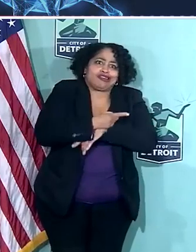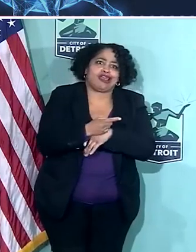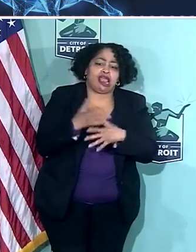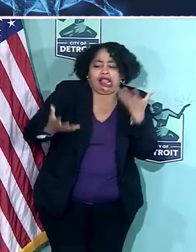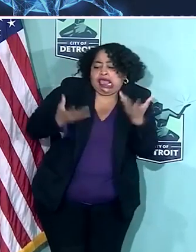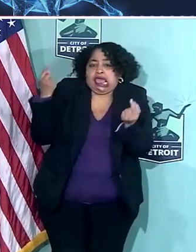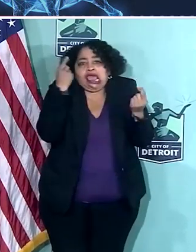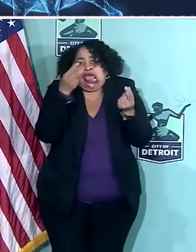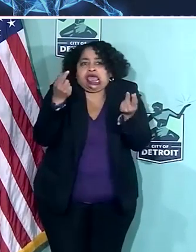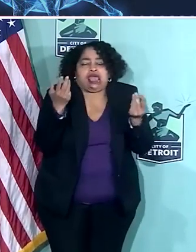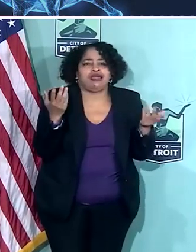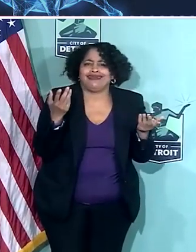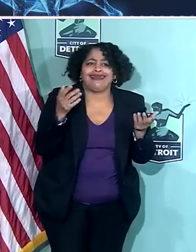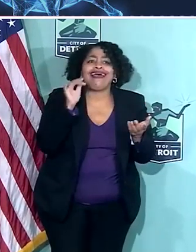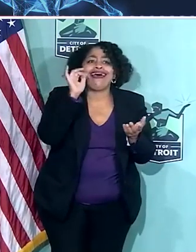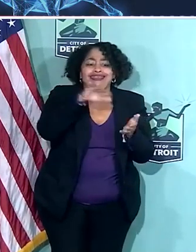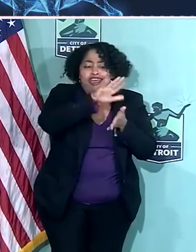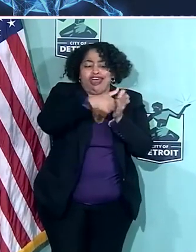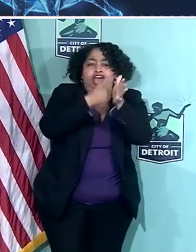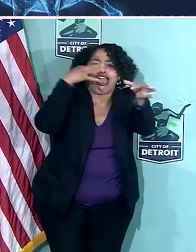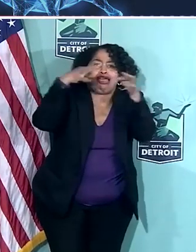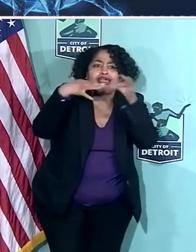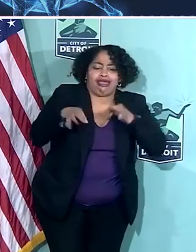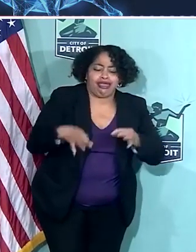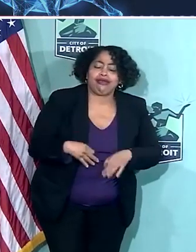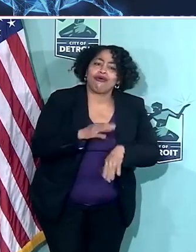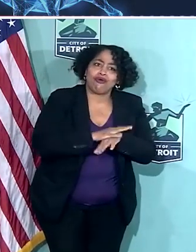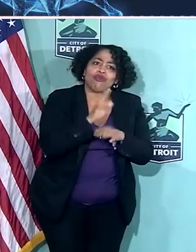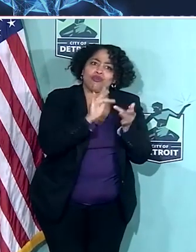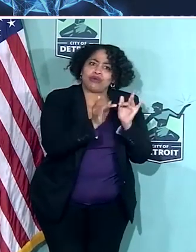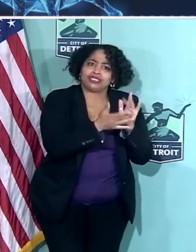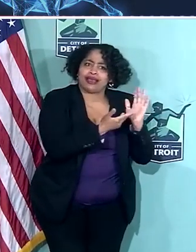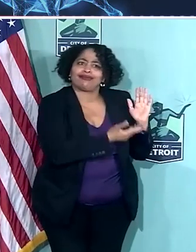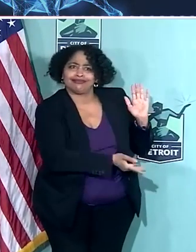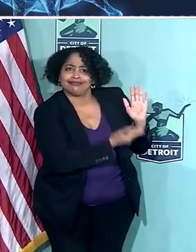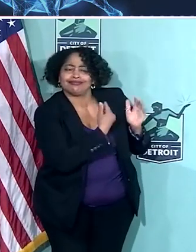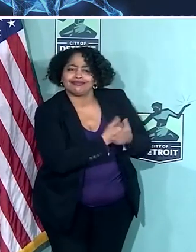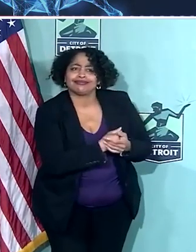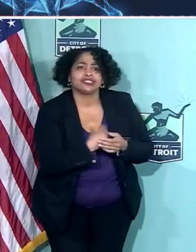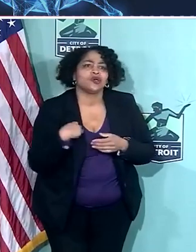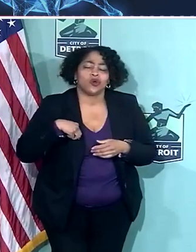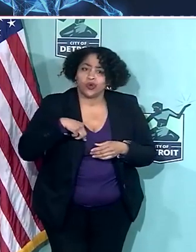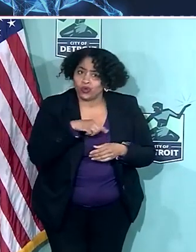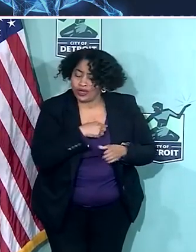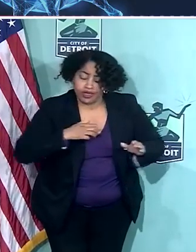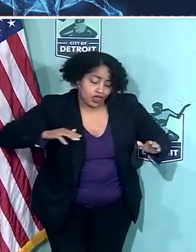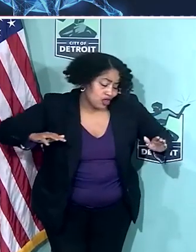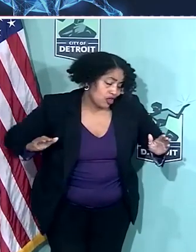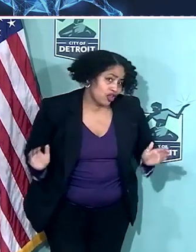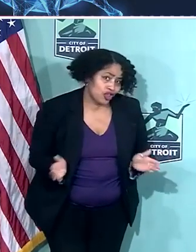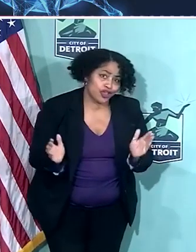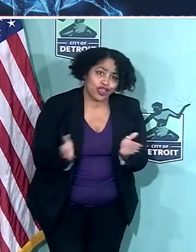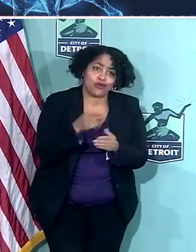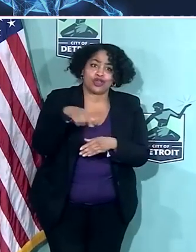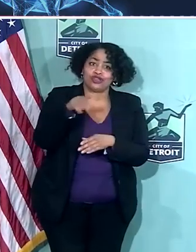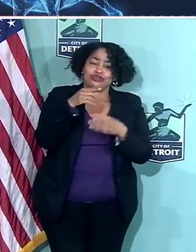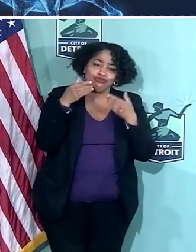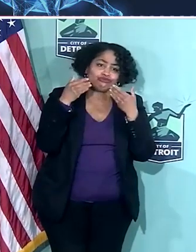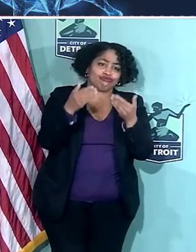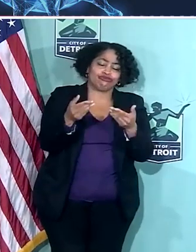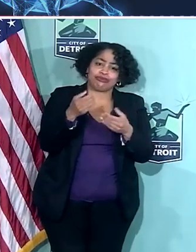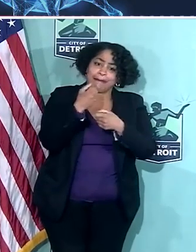playbook is all on the website. And so we'd encourage you to make a